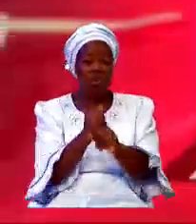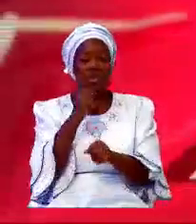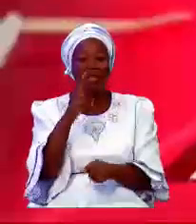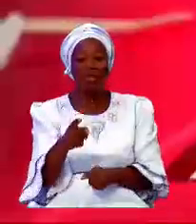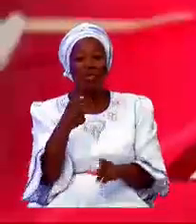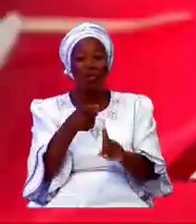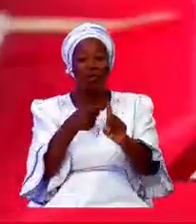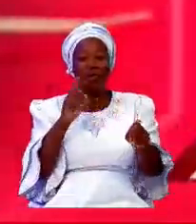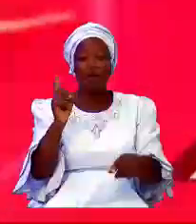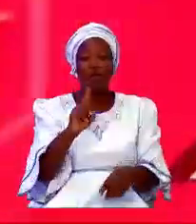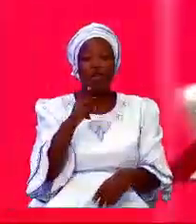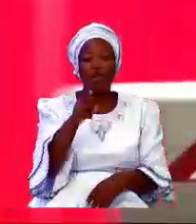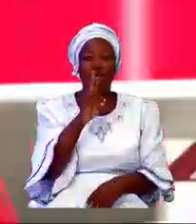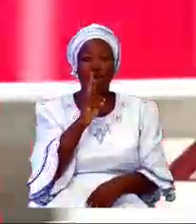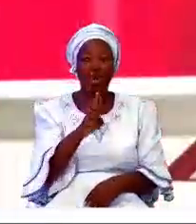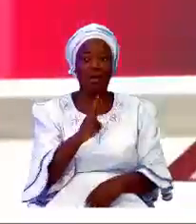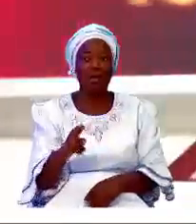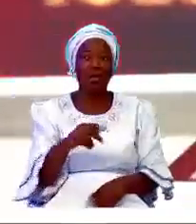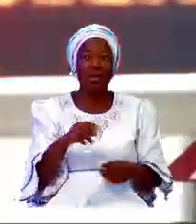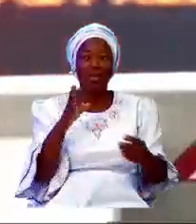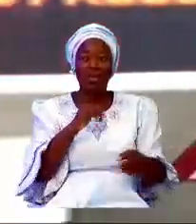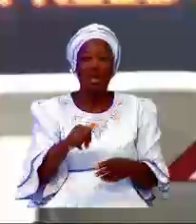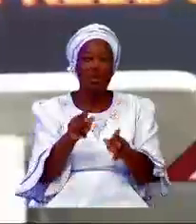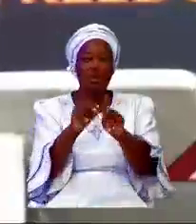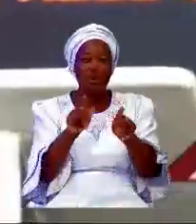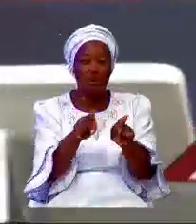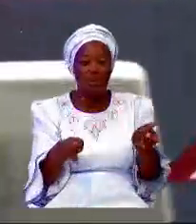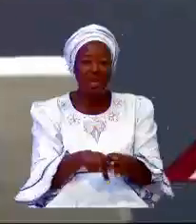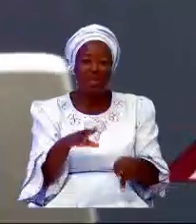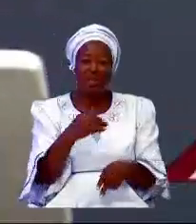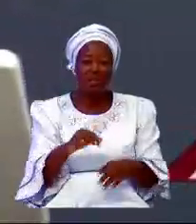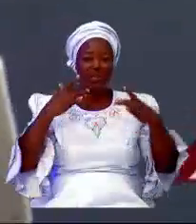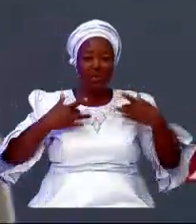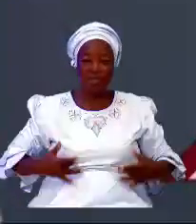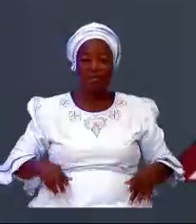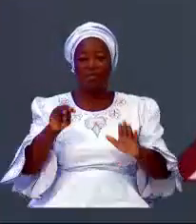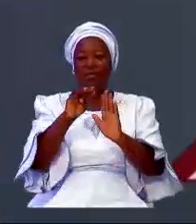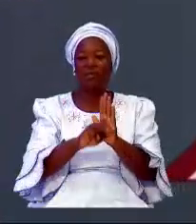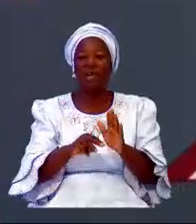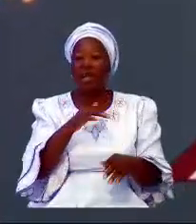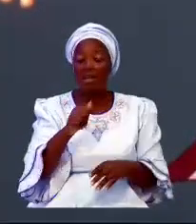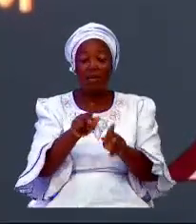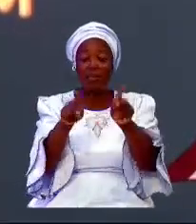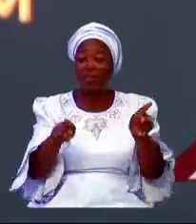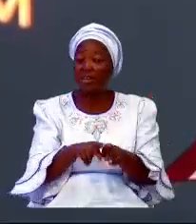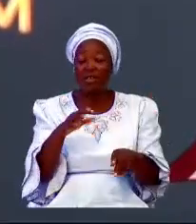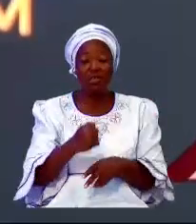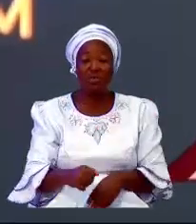extraordinary. That God will take you from where you are, a place